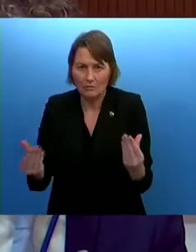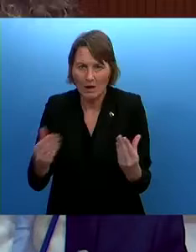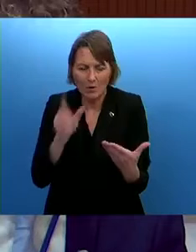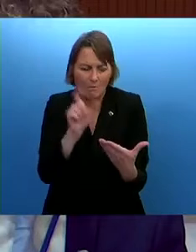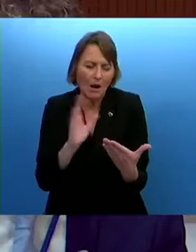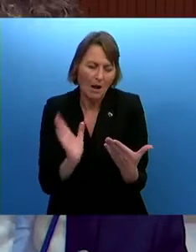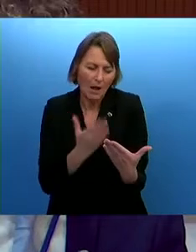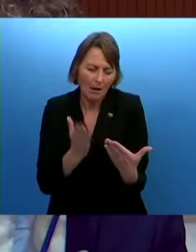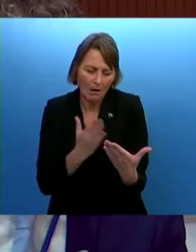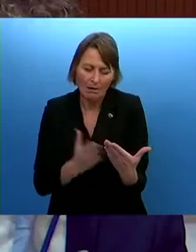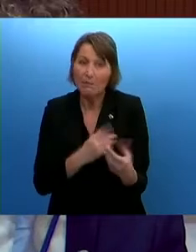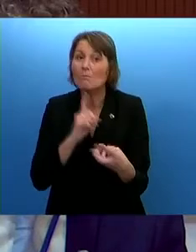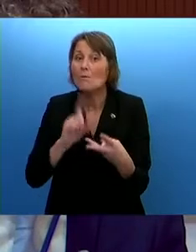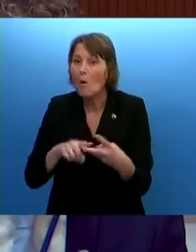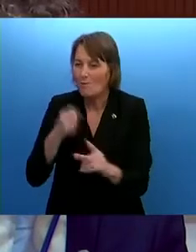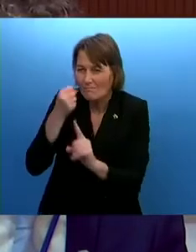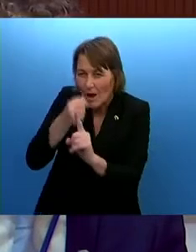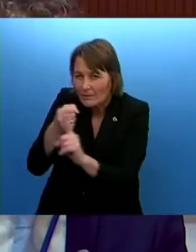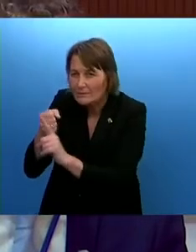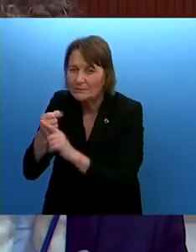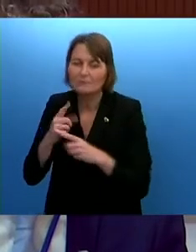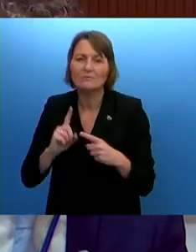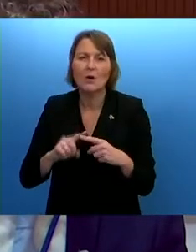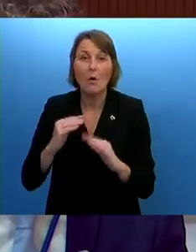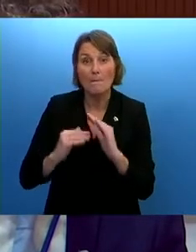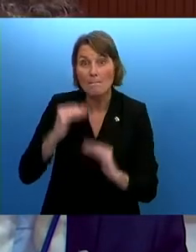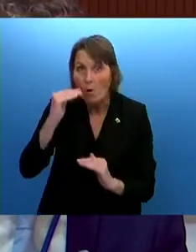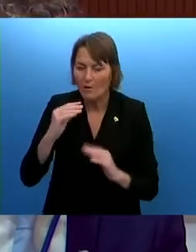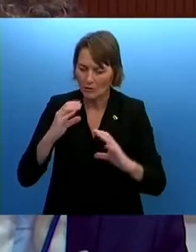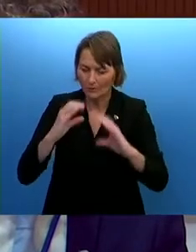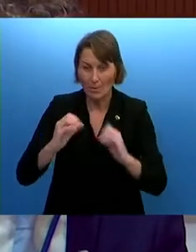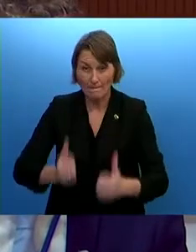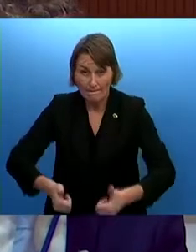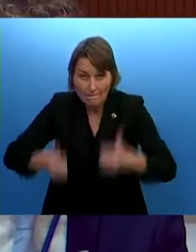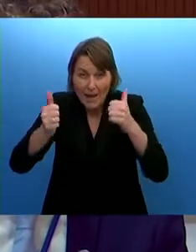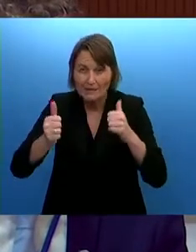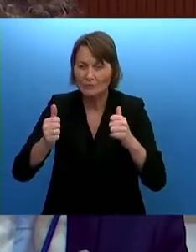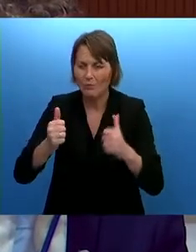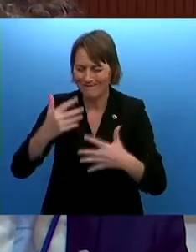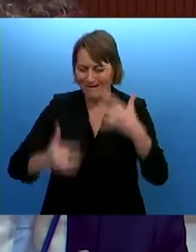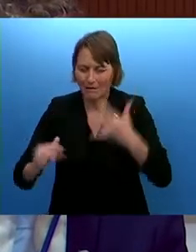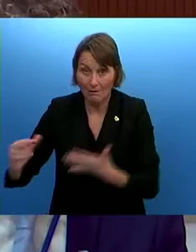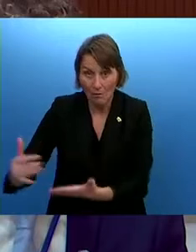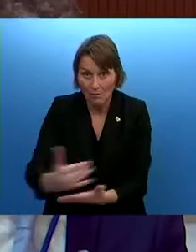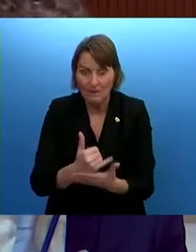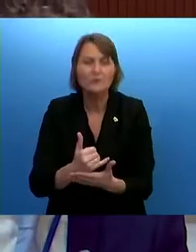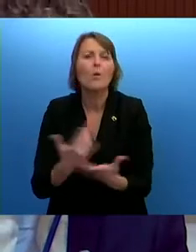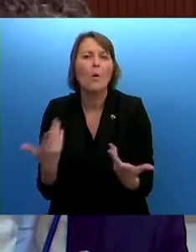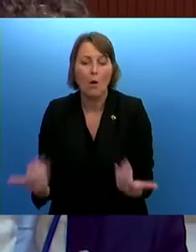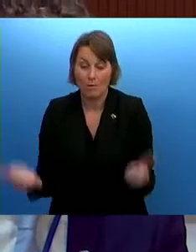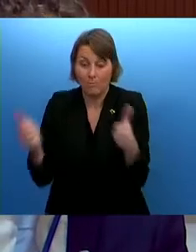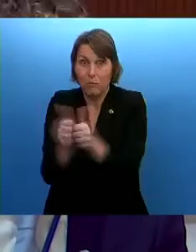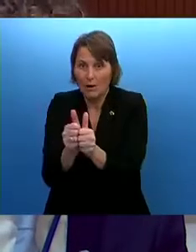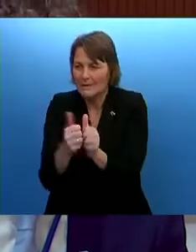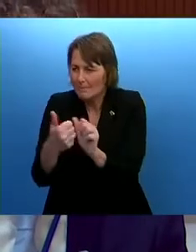advocacy, improved communication and data collection. Collaboration with partners like the World Federation is